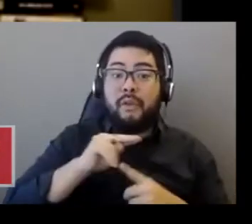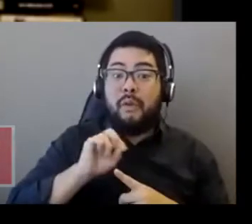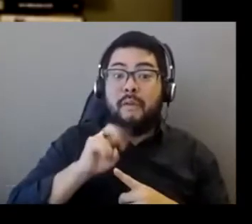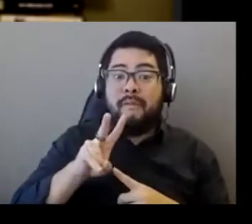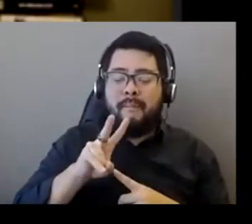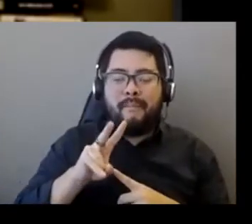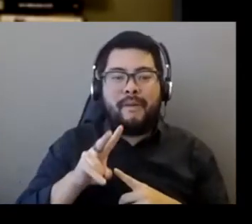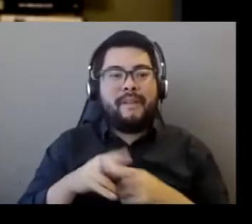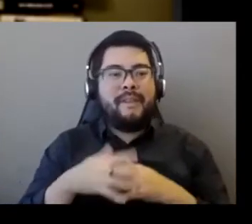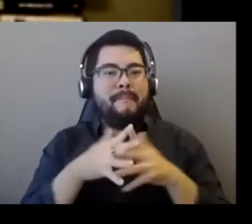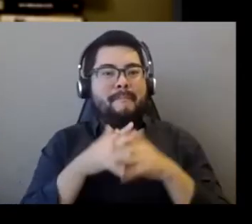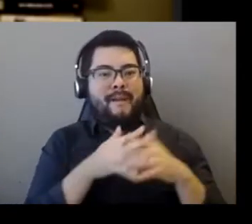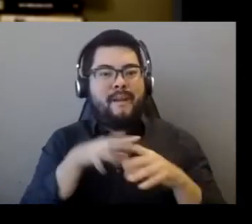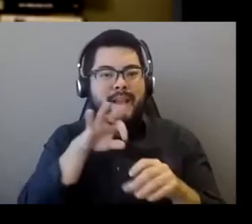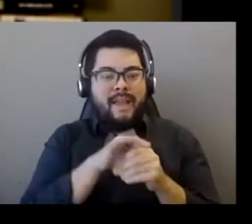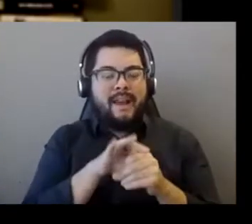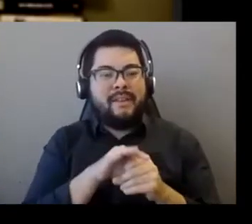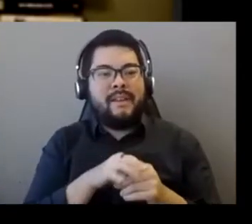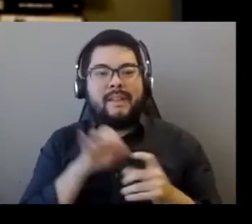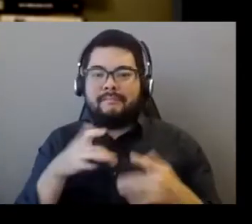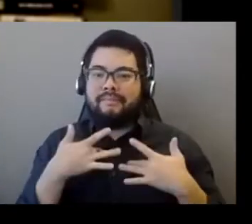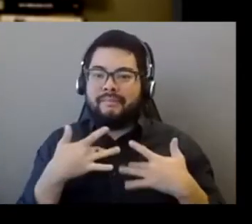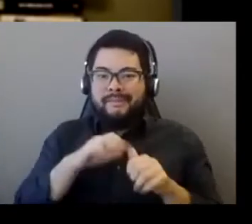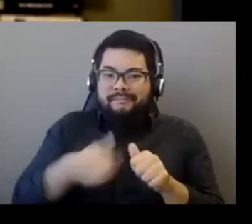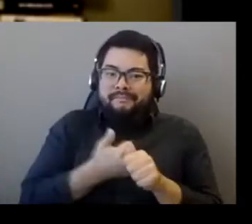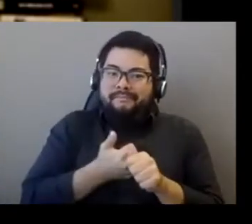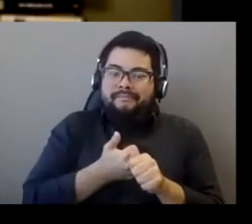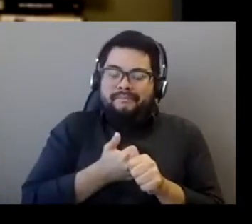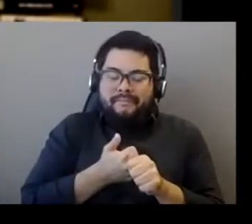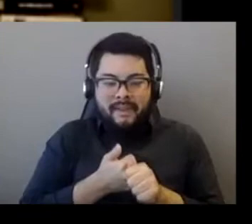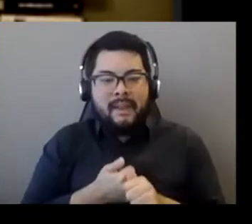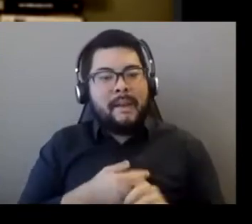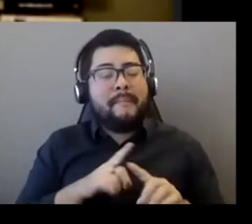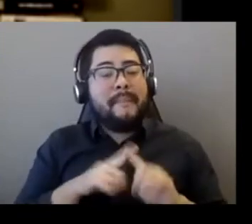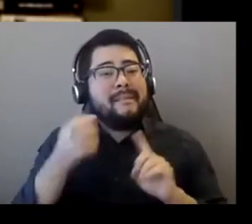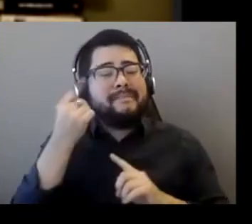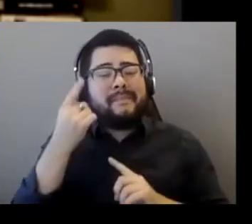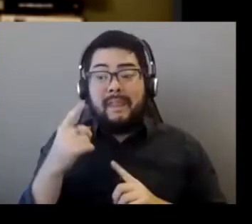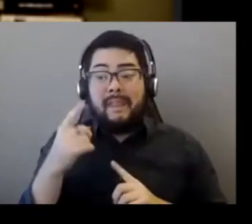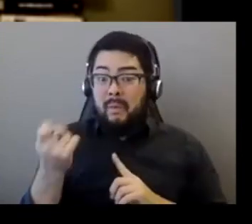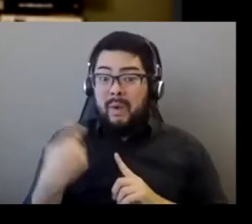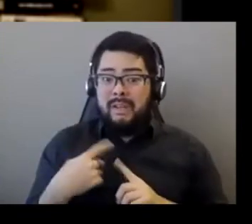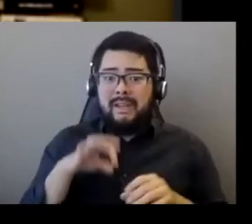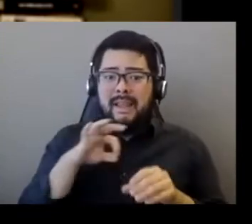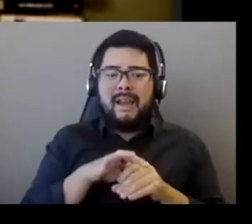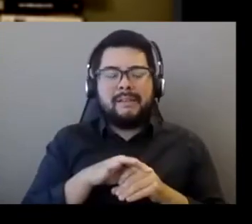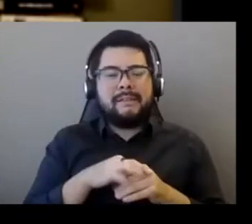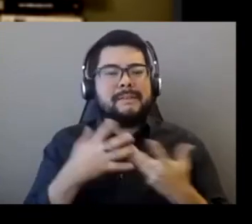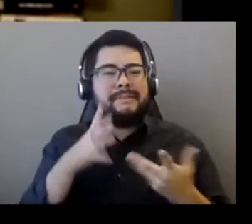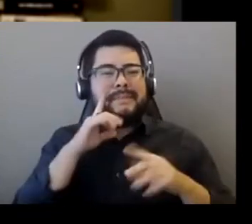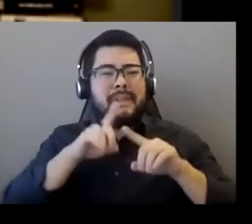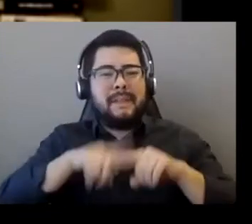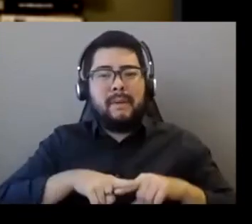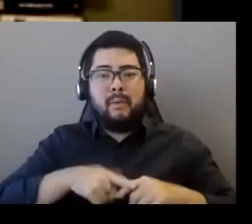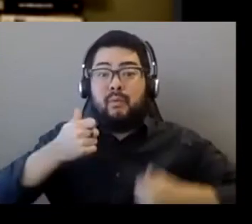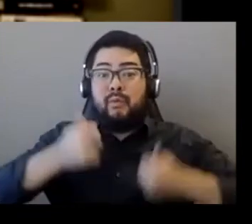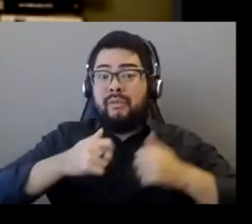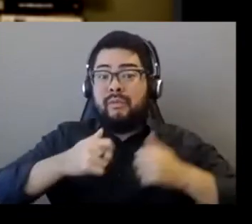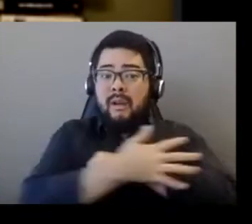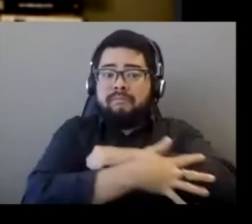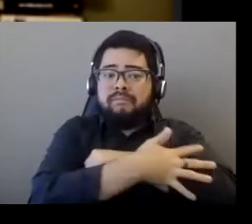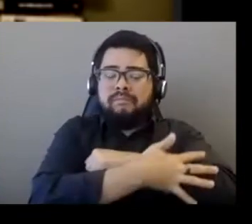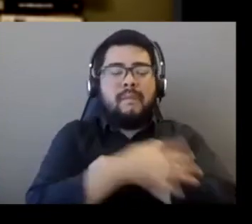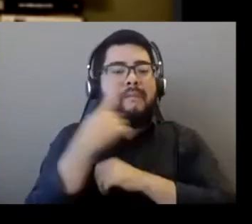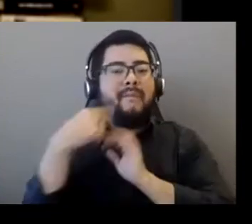It's always haunting the conversation. I mean, the question of elections depends on which country we're talking about. You know, so for